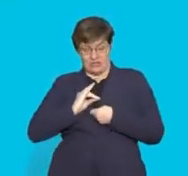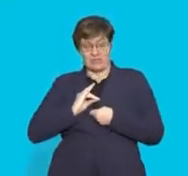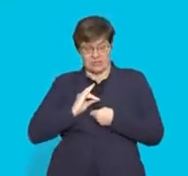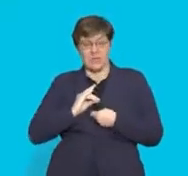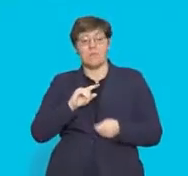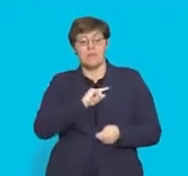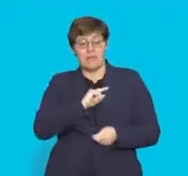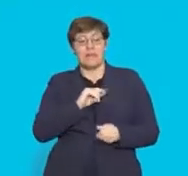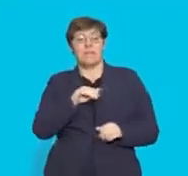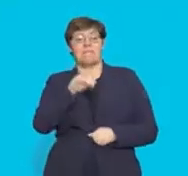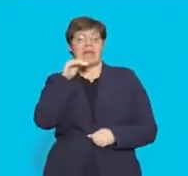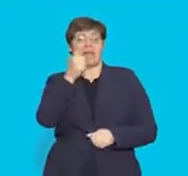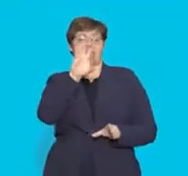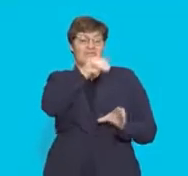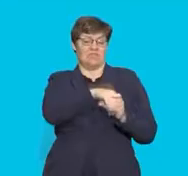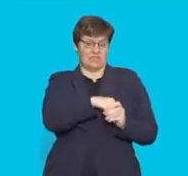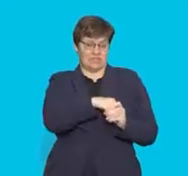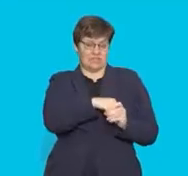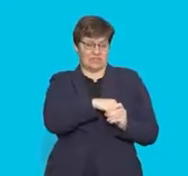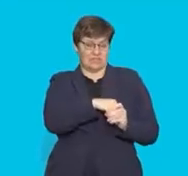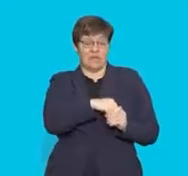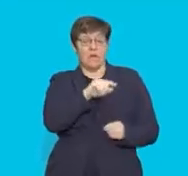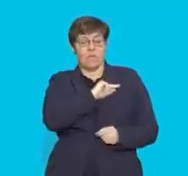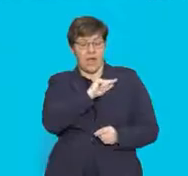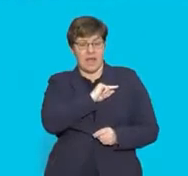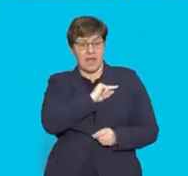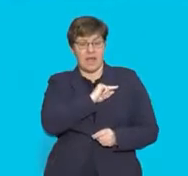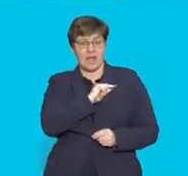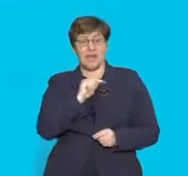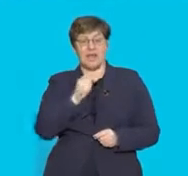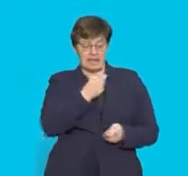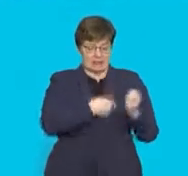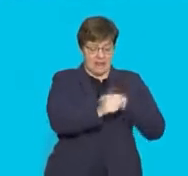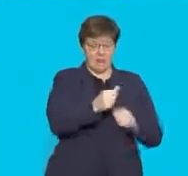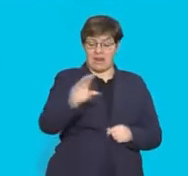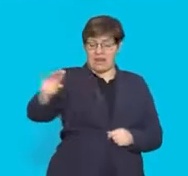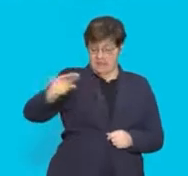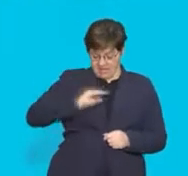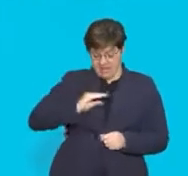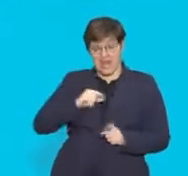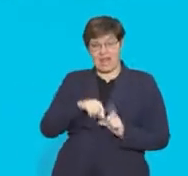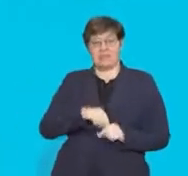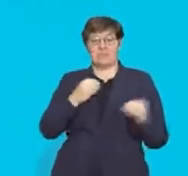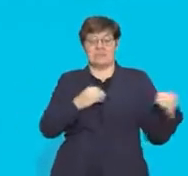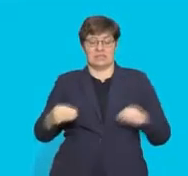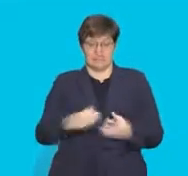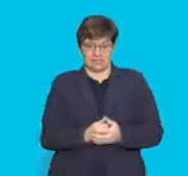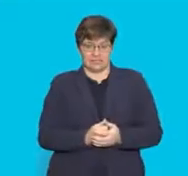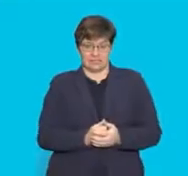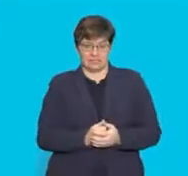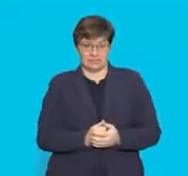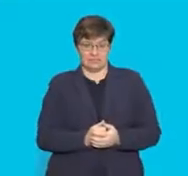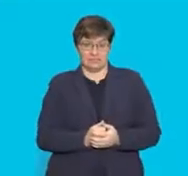a bank account. Why? Because money is coming into the business, right? If